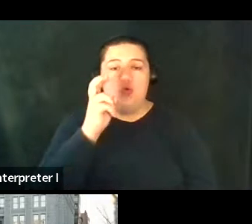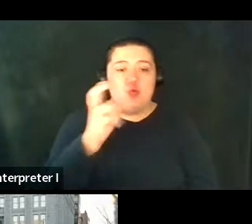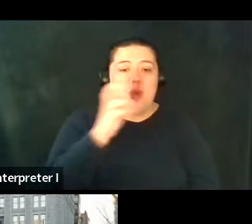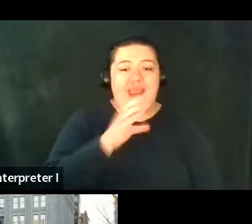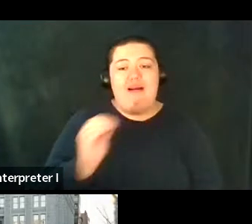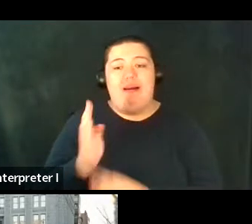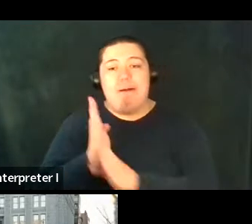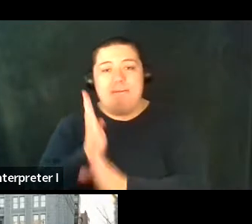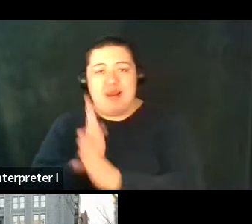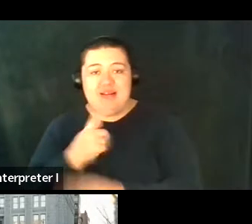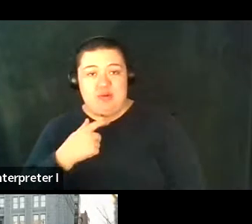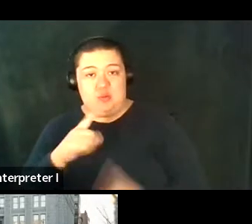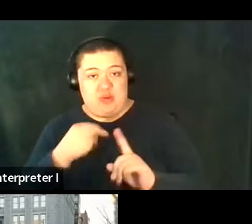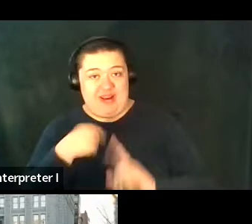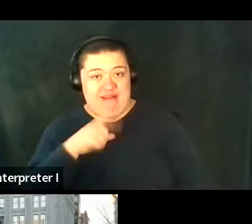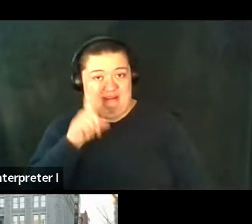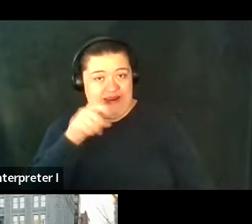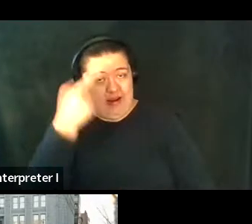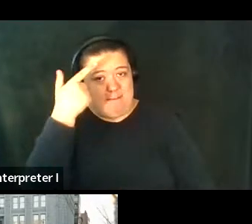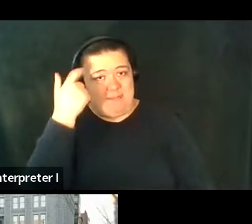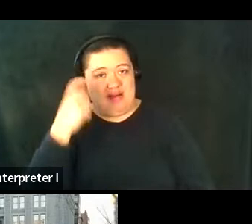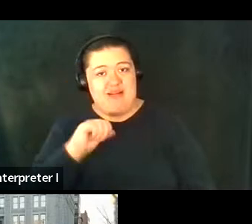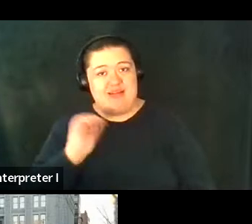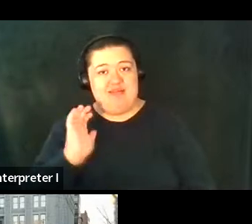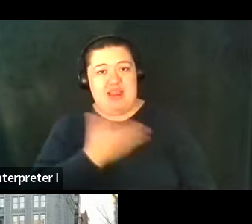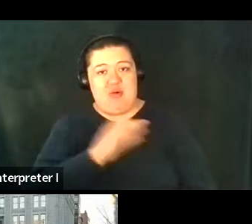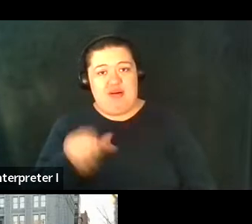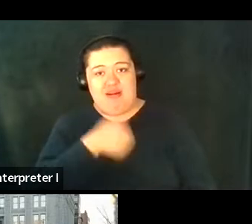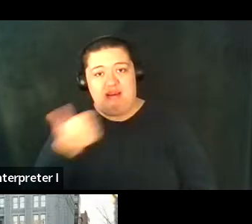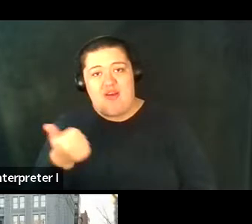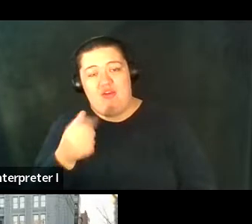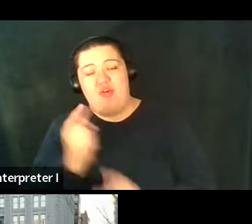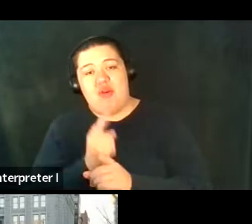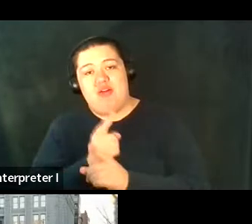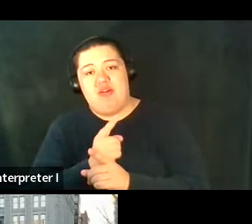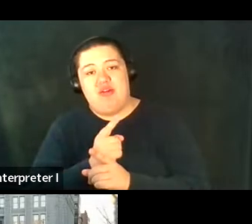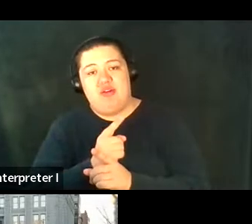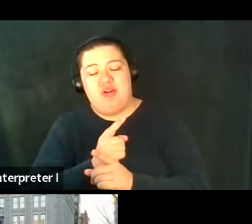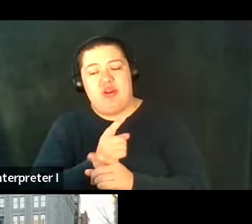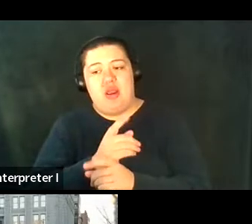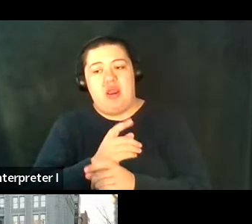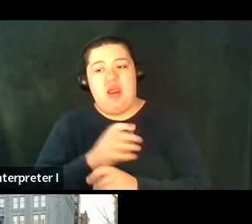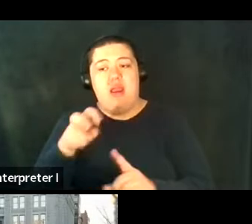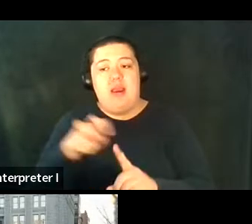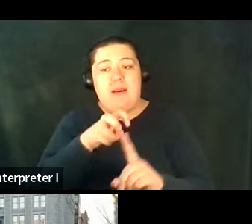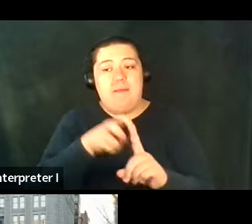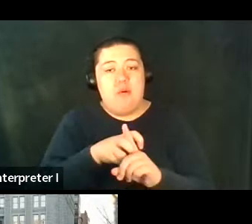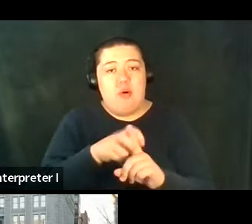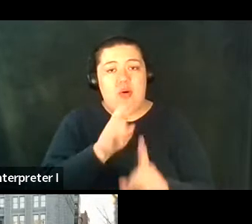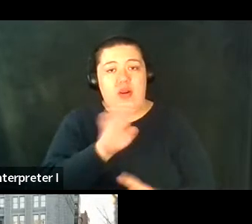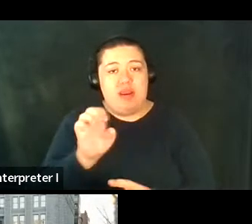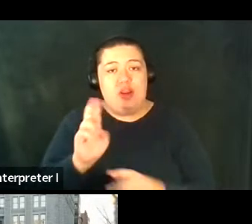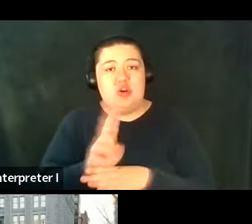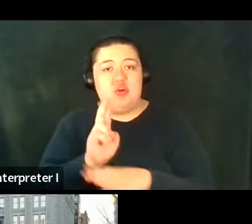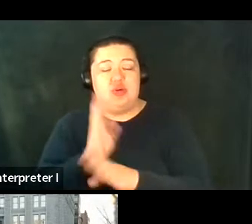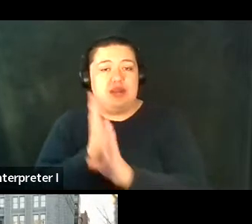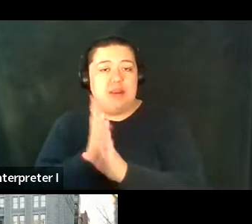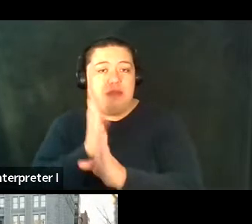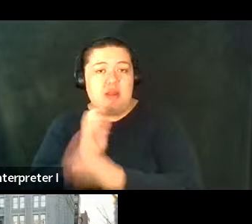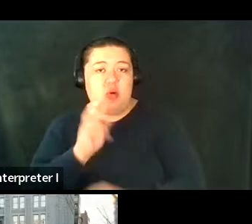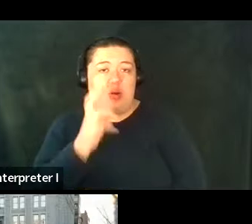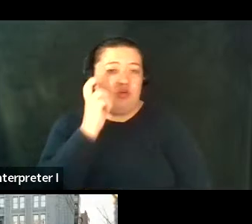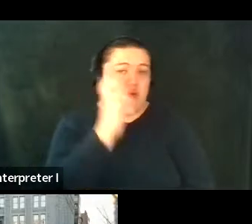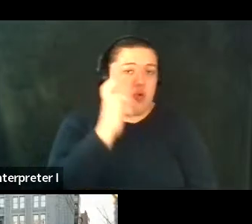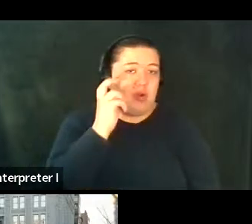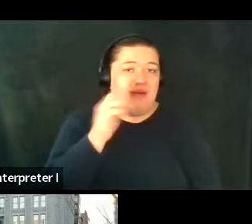I asked her about this, because our other regular nominee or not nominee, appointee uses the bus or rail every